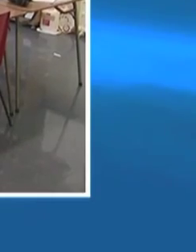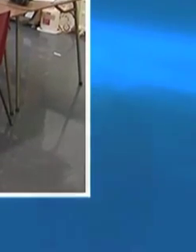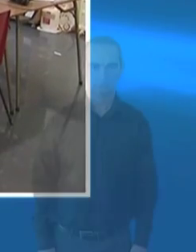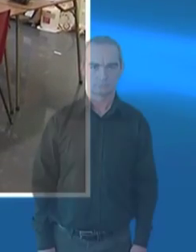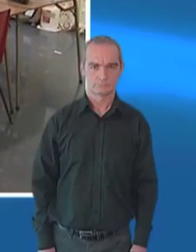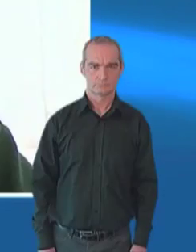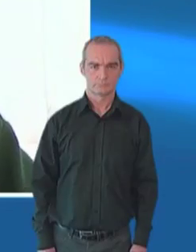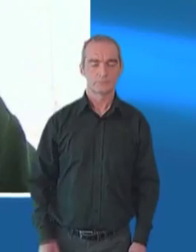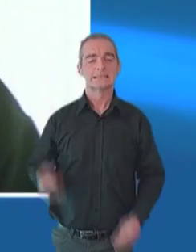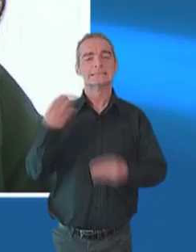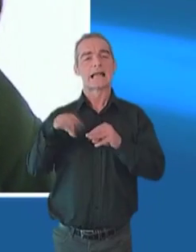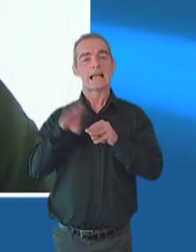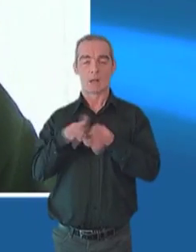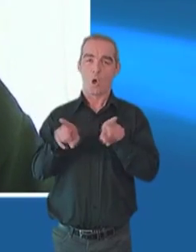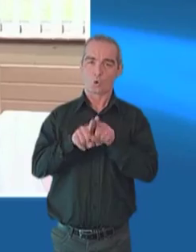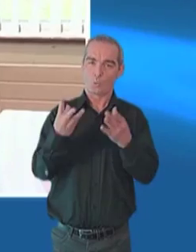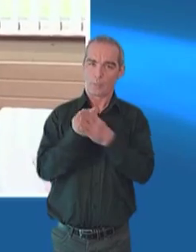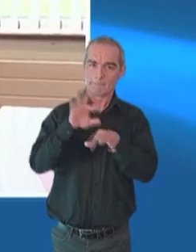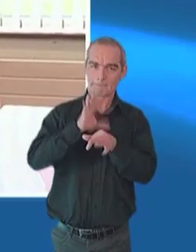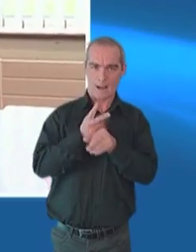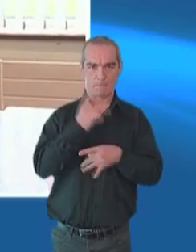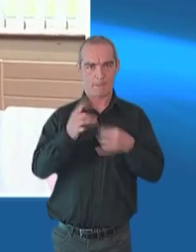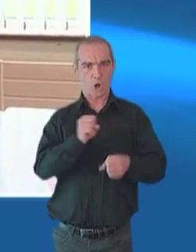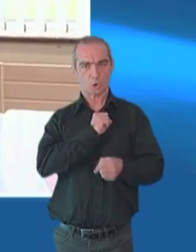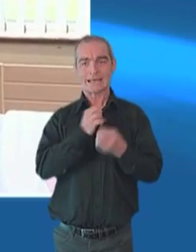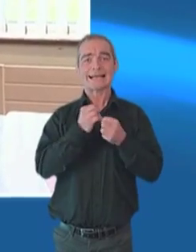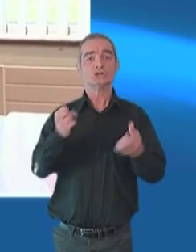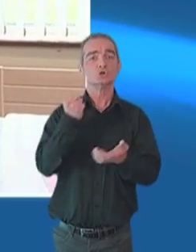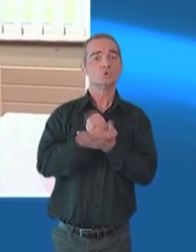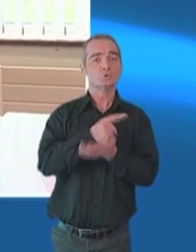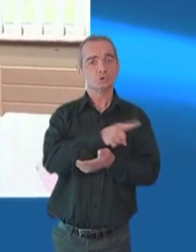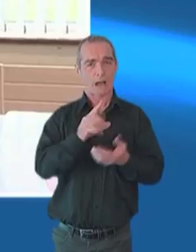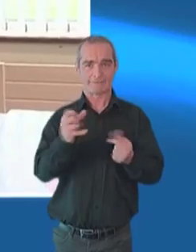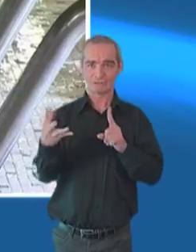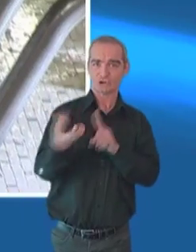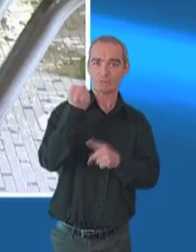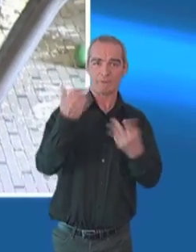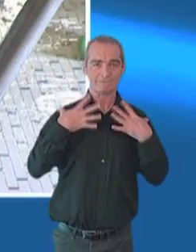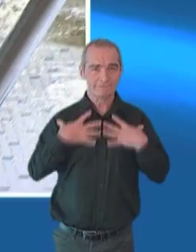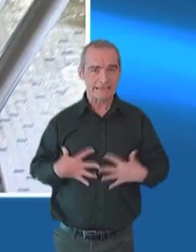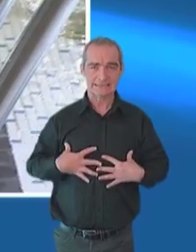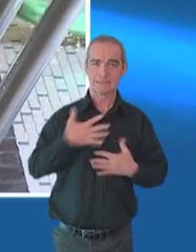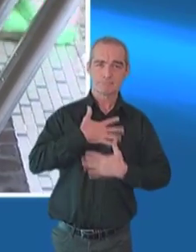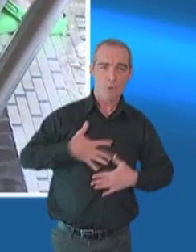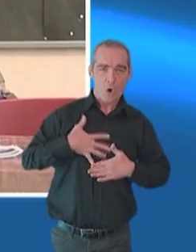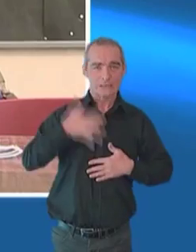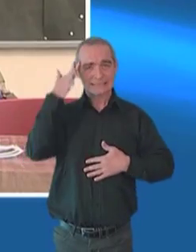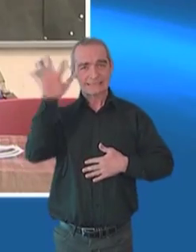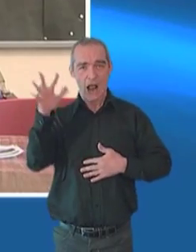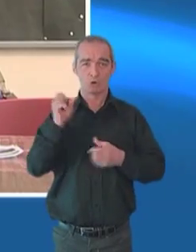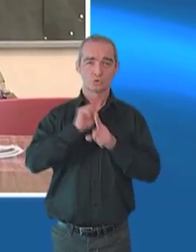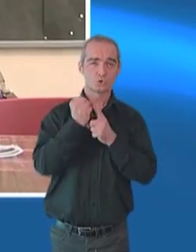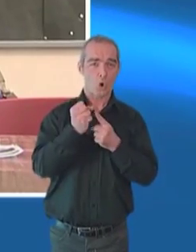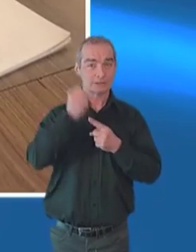St Mary's works in cooperation with parents to enable each student to achieve her full physical, emotional,